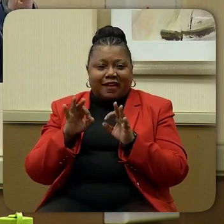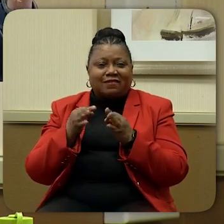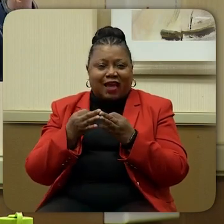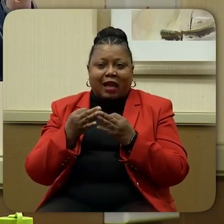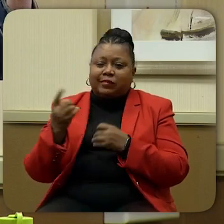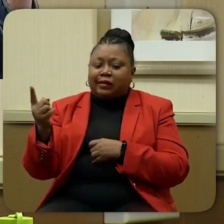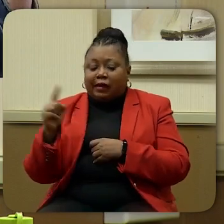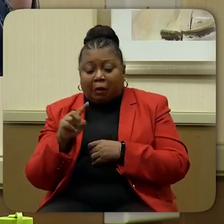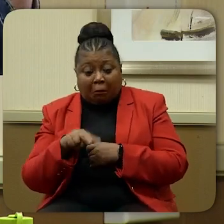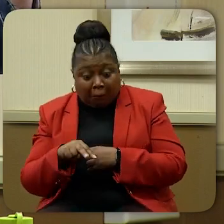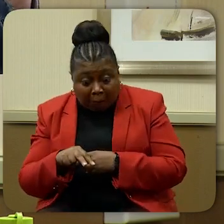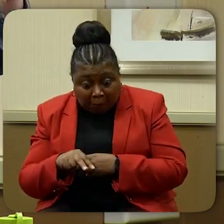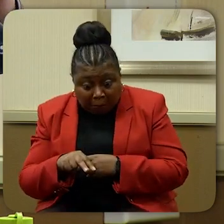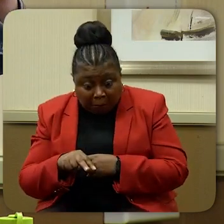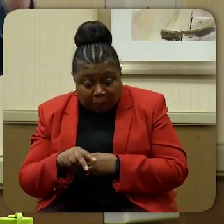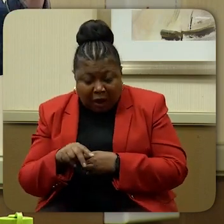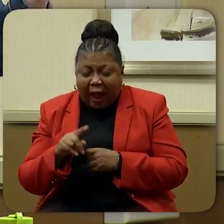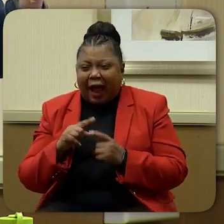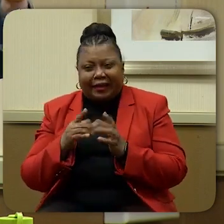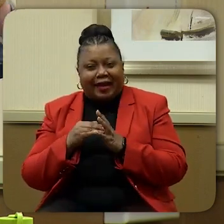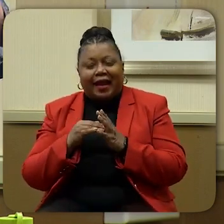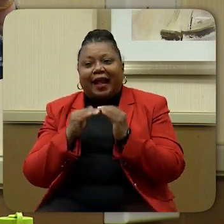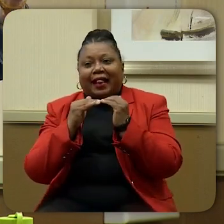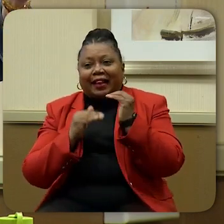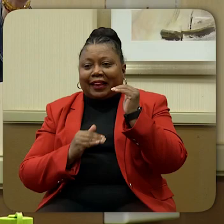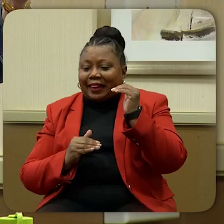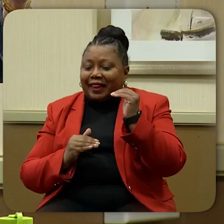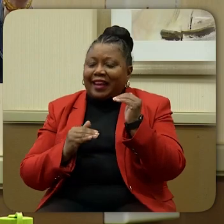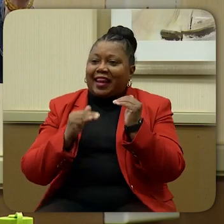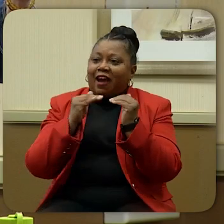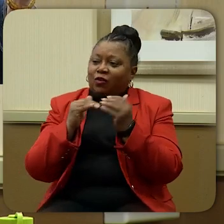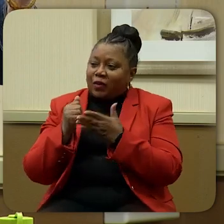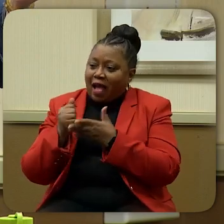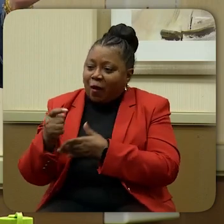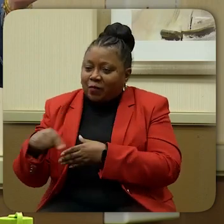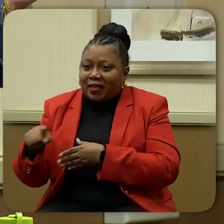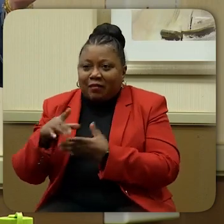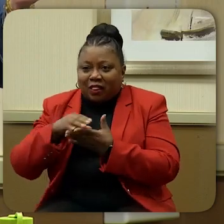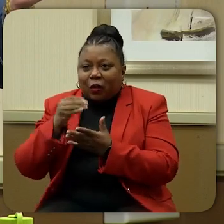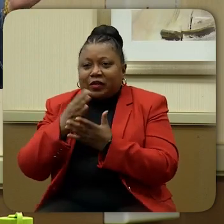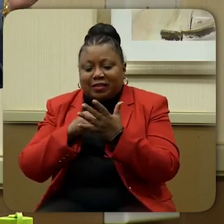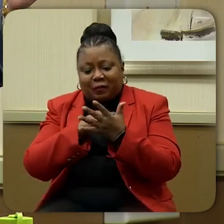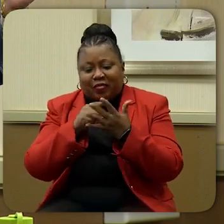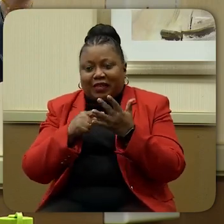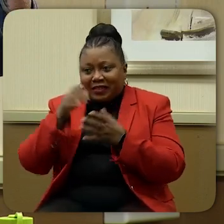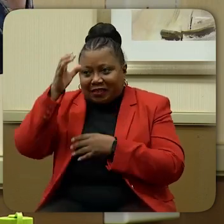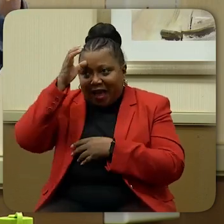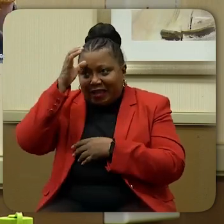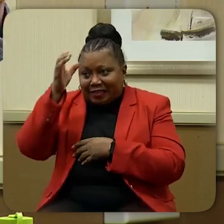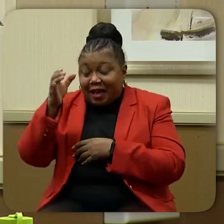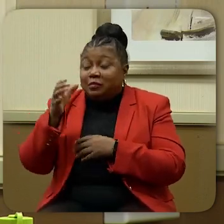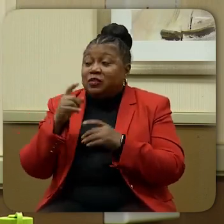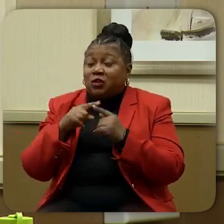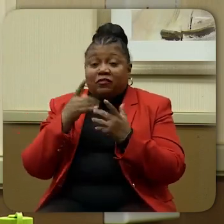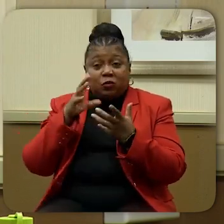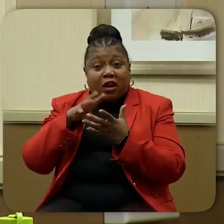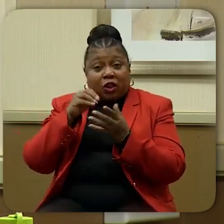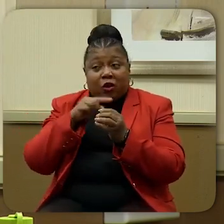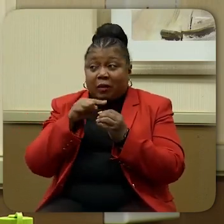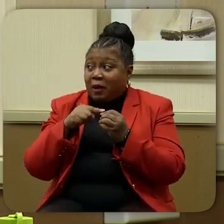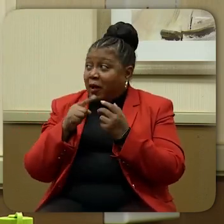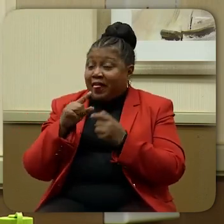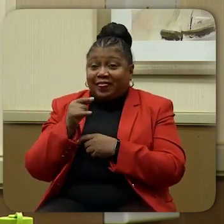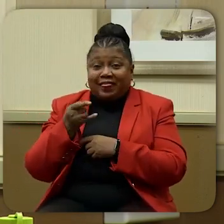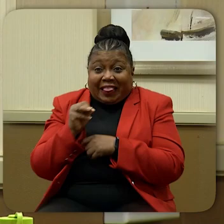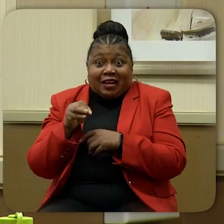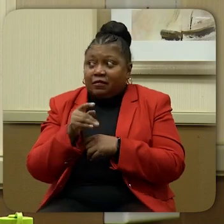families could kind of level the playing field, help them learn some of these concepts. So if you want to learn more about